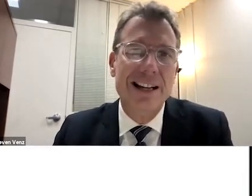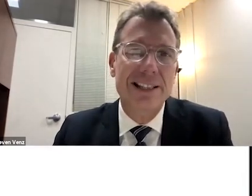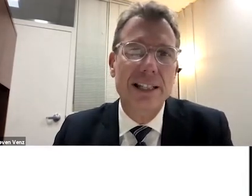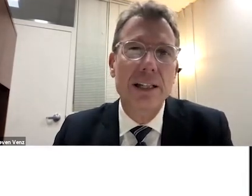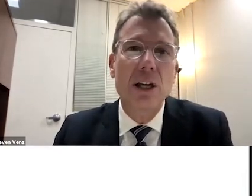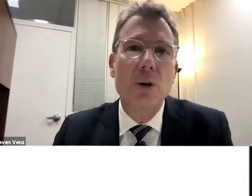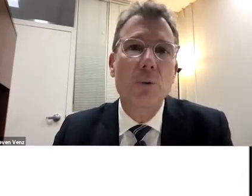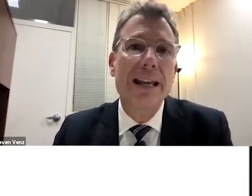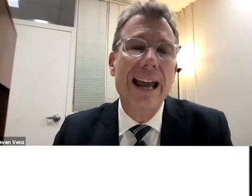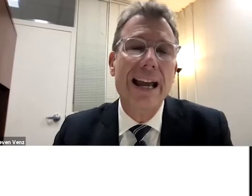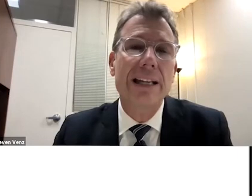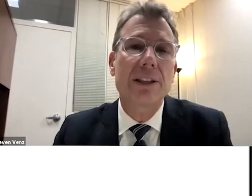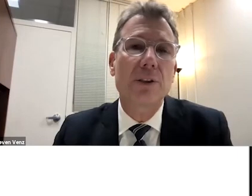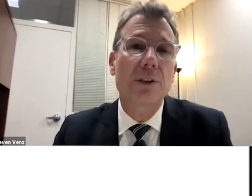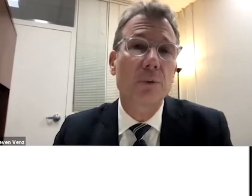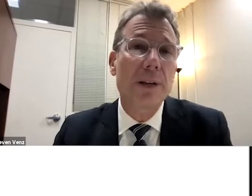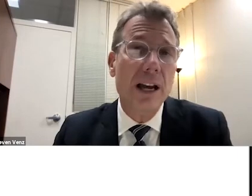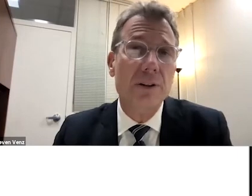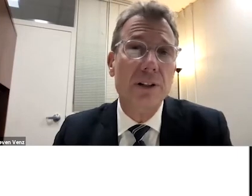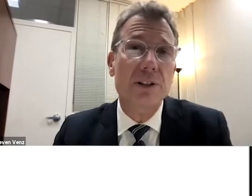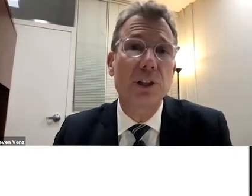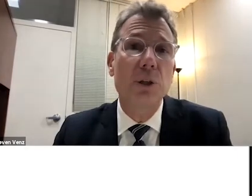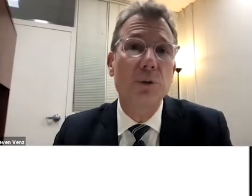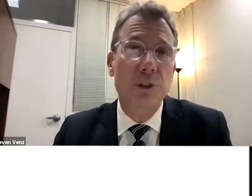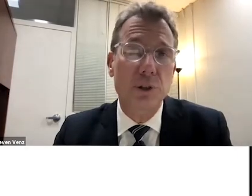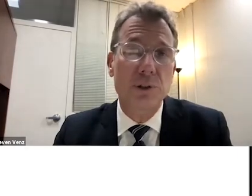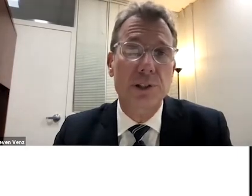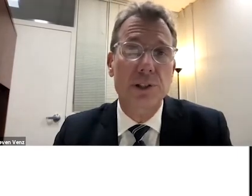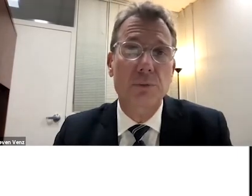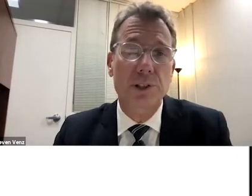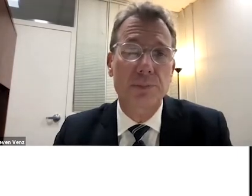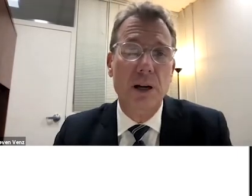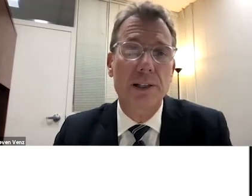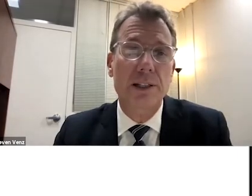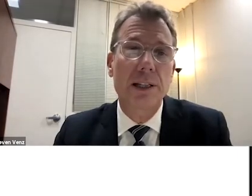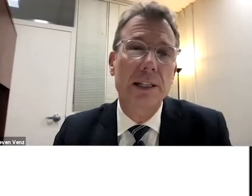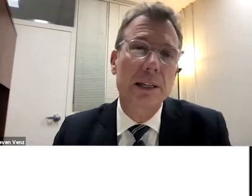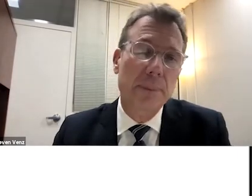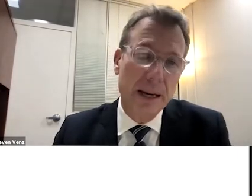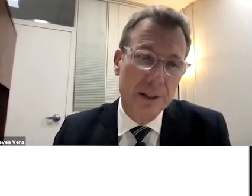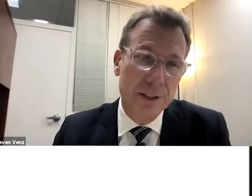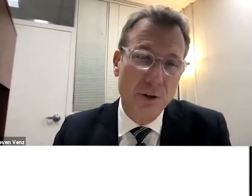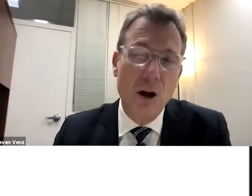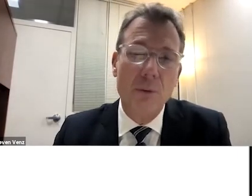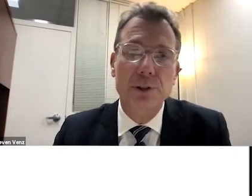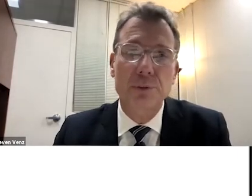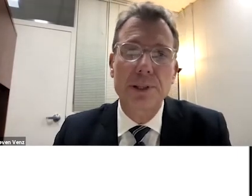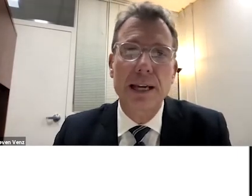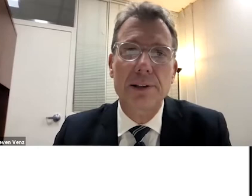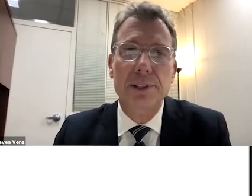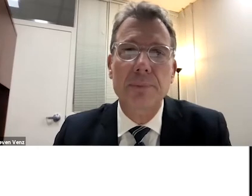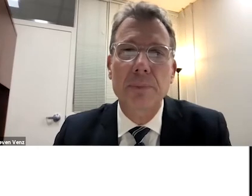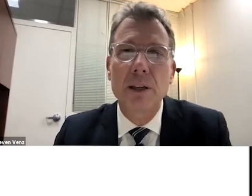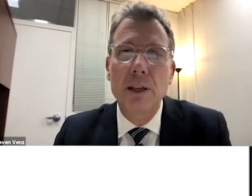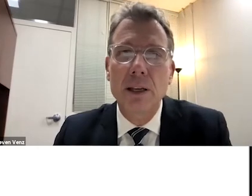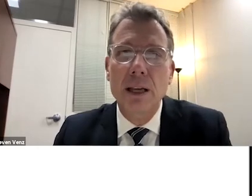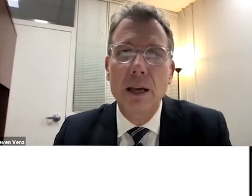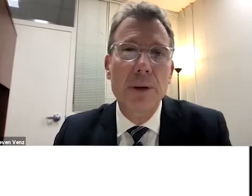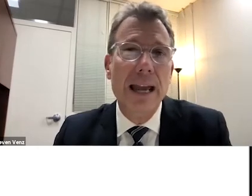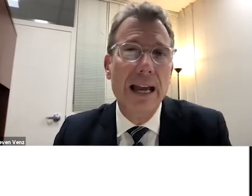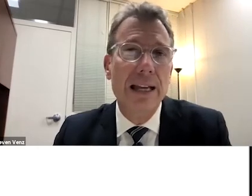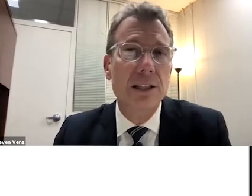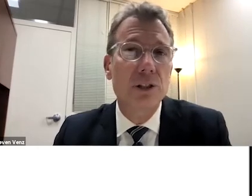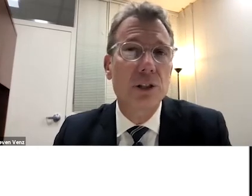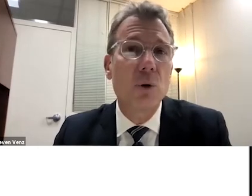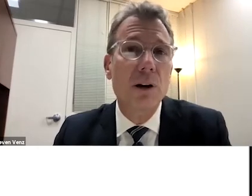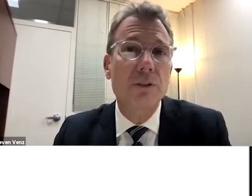2018 and 19, we had 302 students respond compared to almost 3,000. And